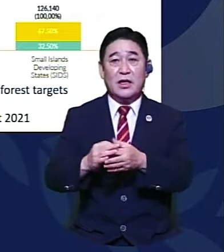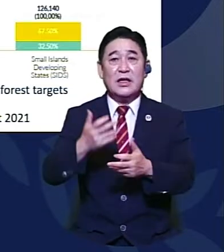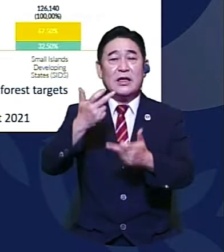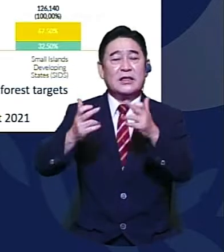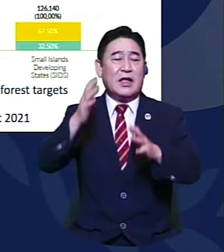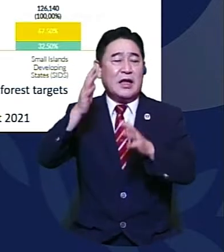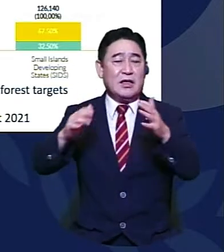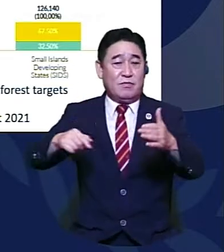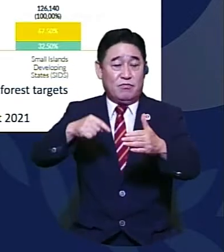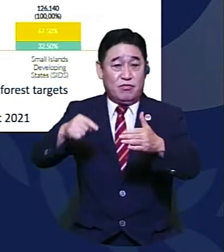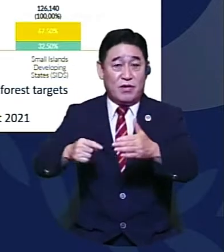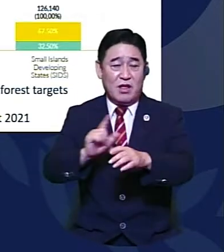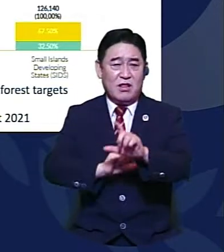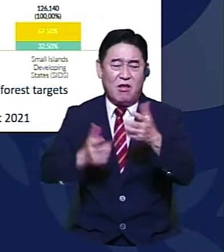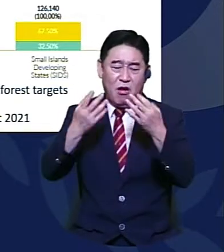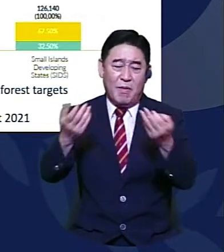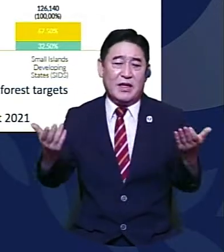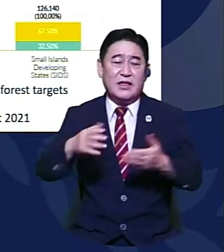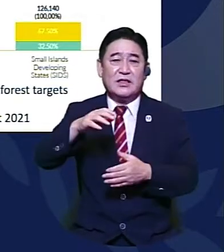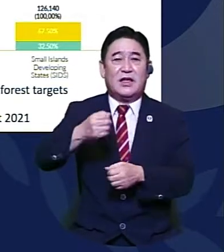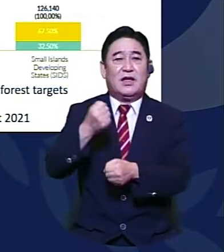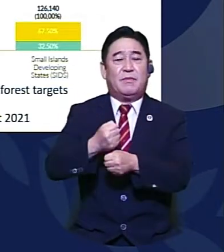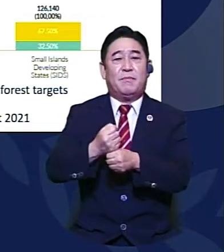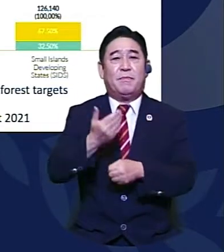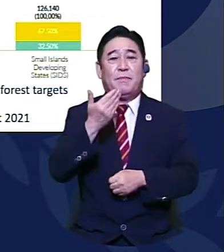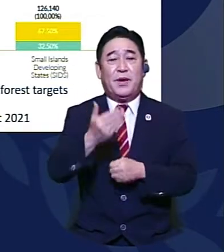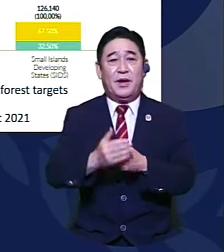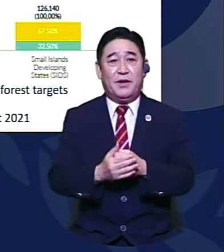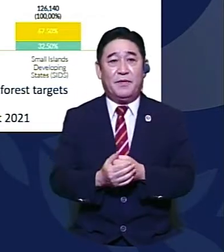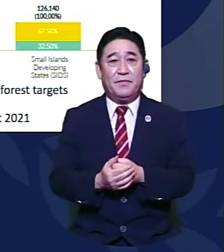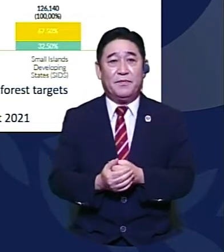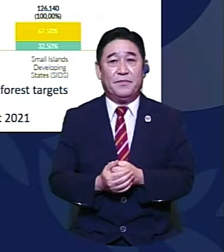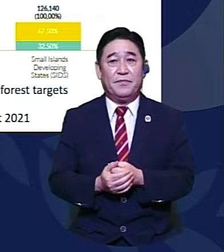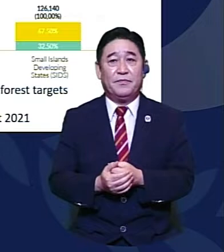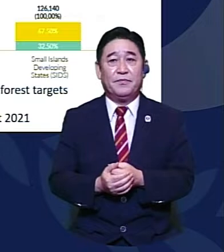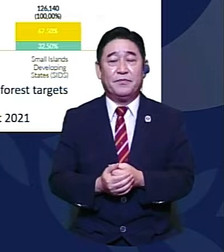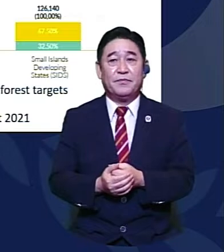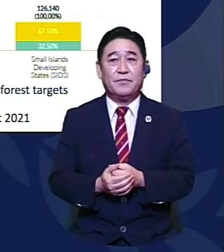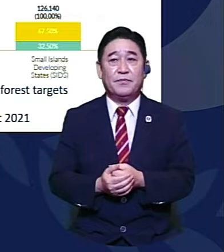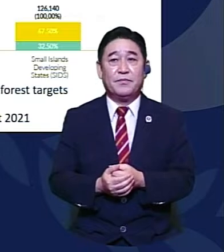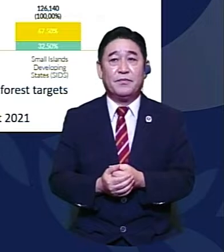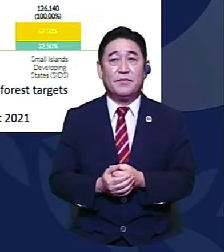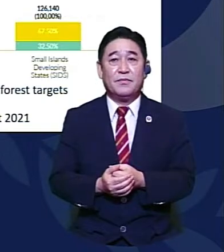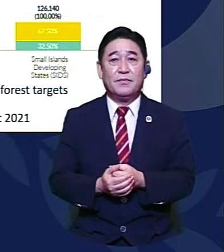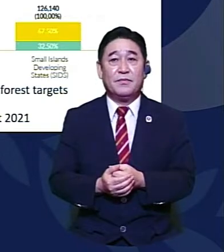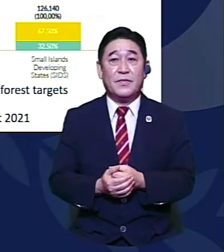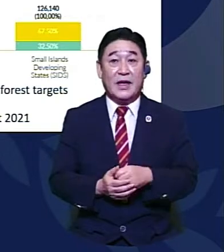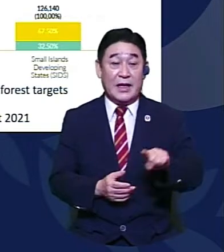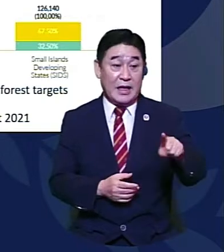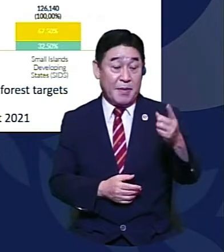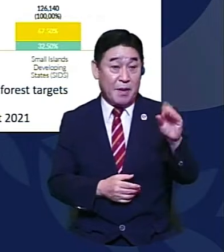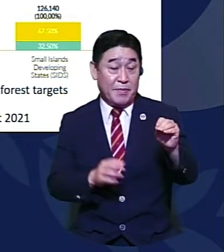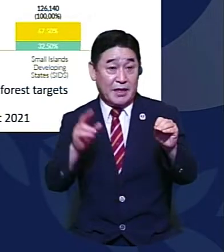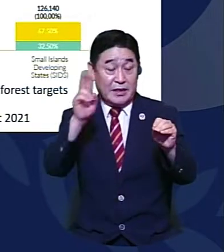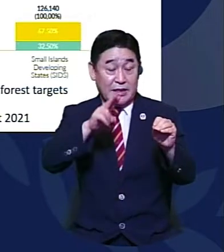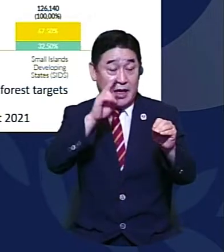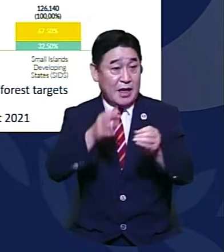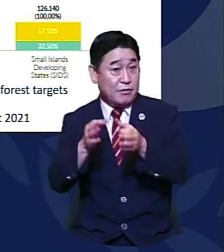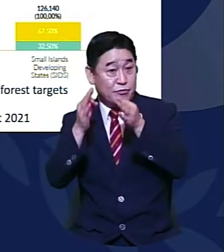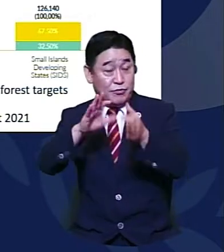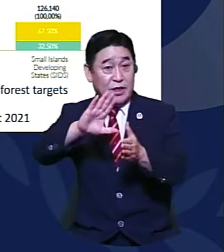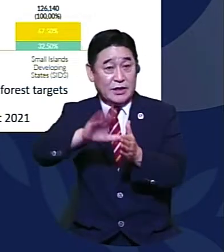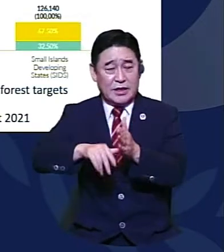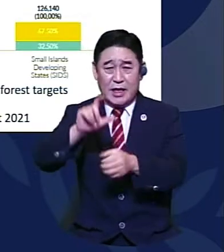more, as many as 15 times more job years per $1 million invested in forests and